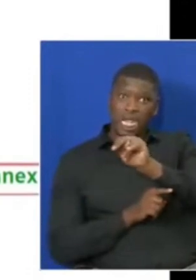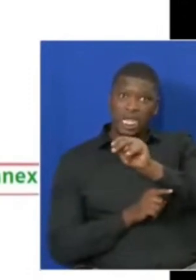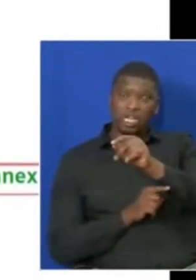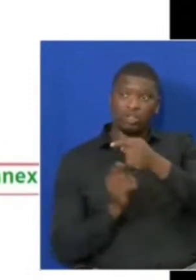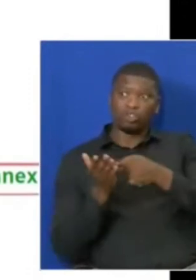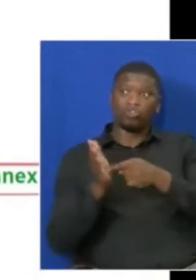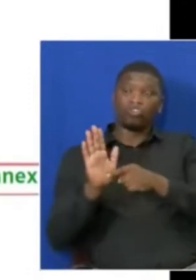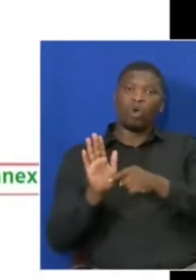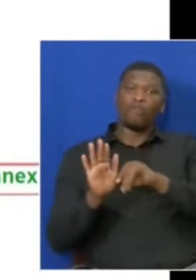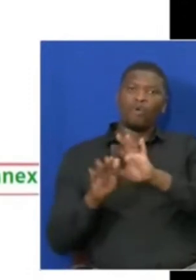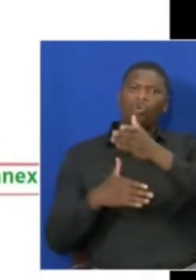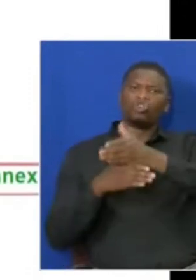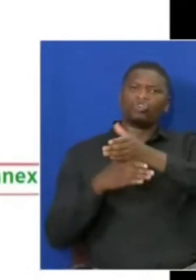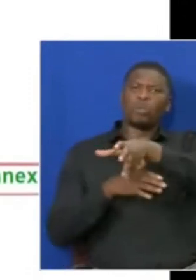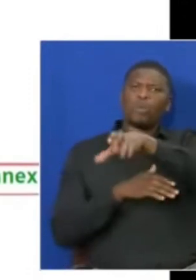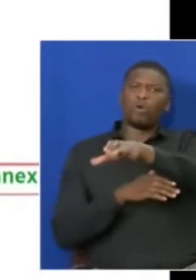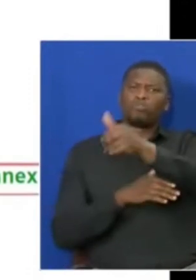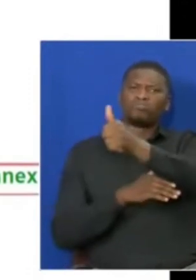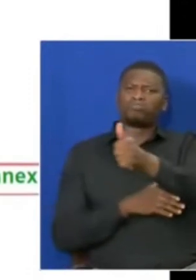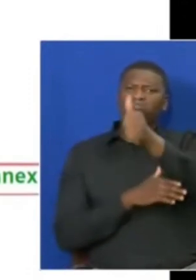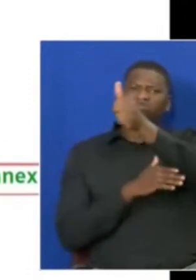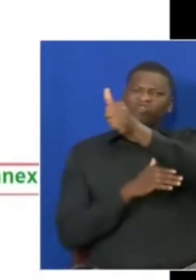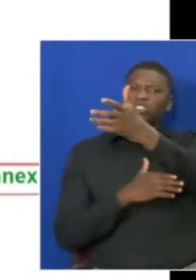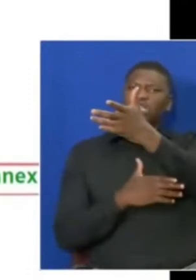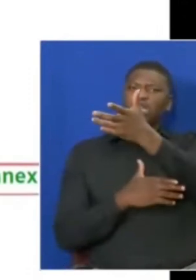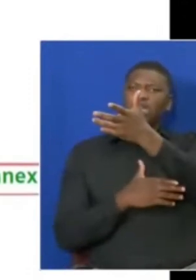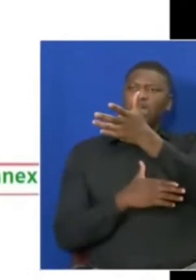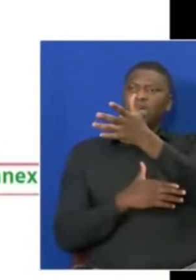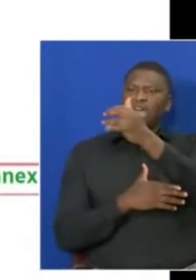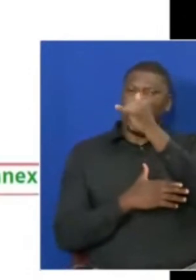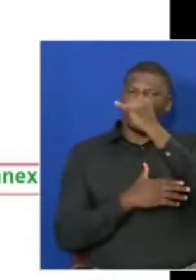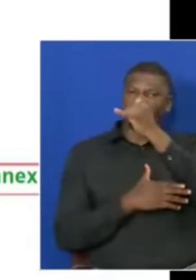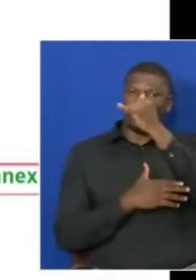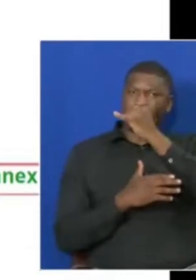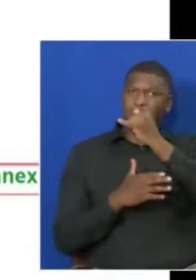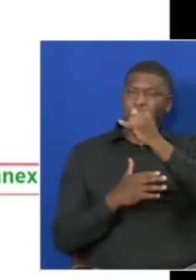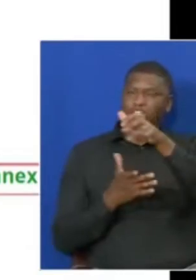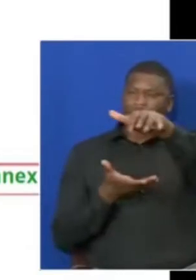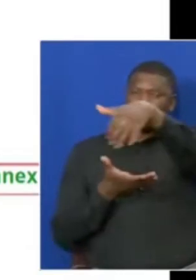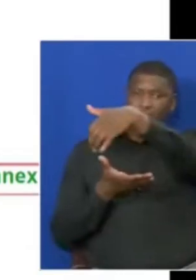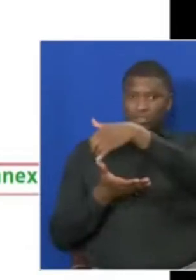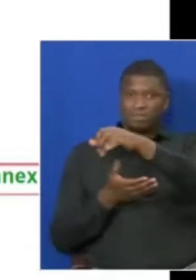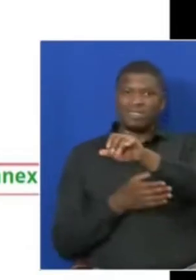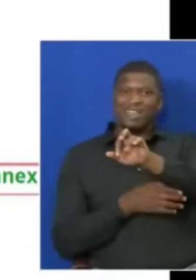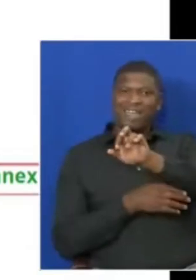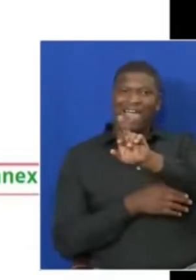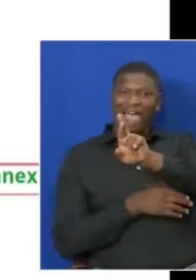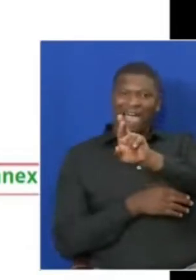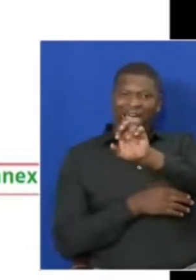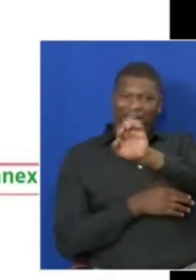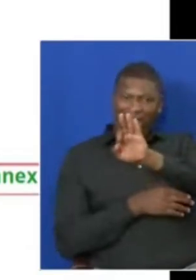crime intelligence positions. That's RF7.